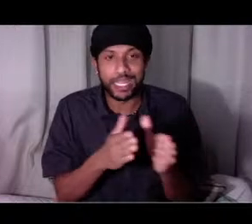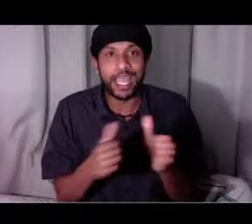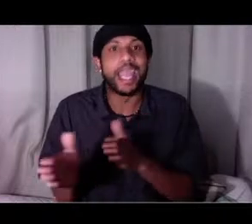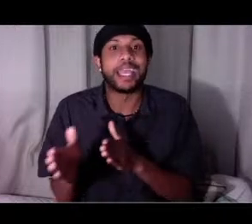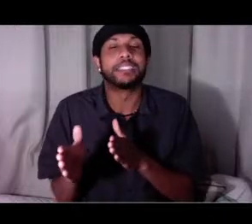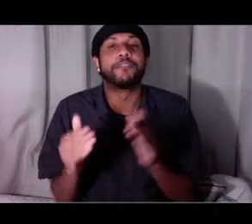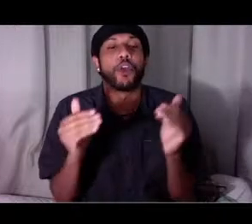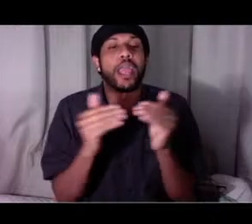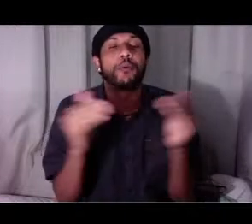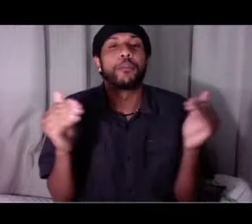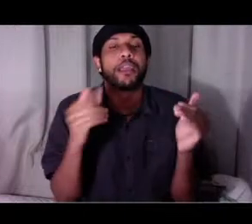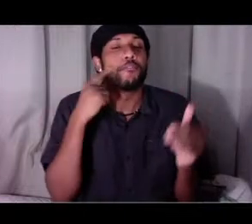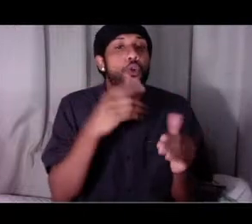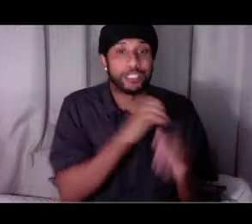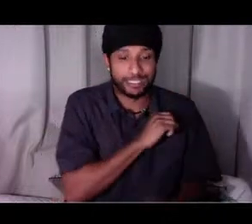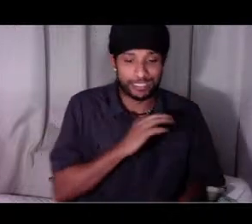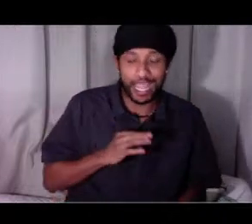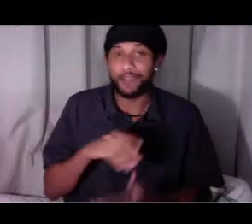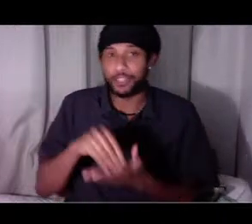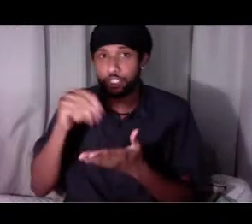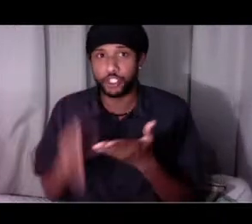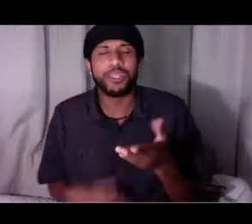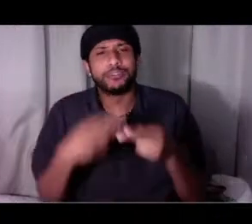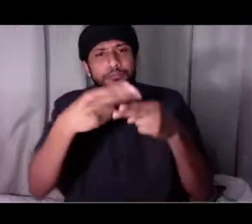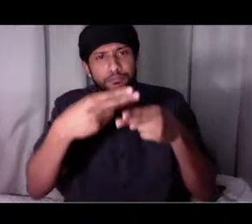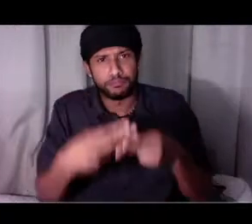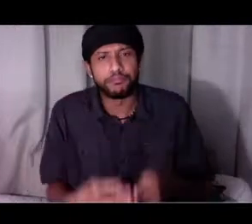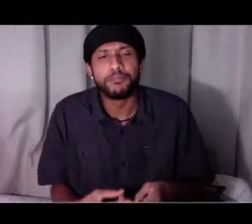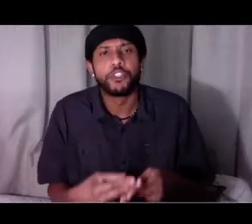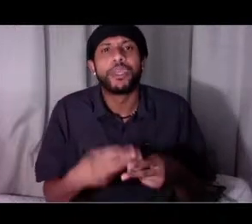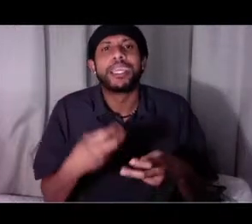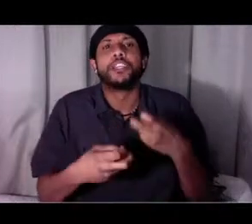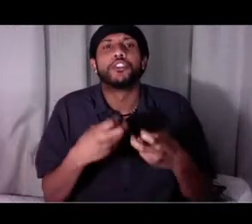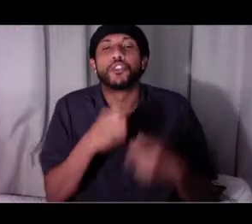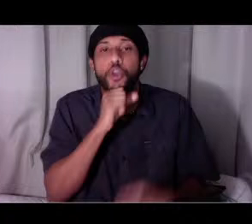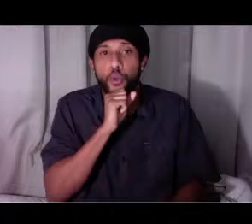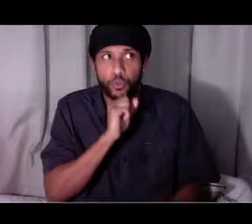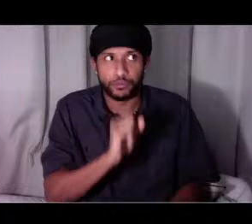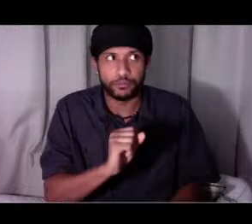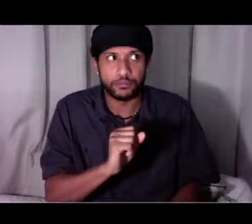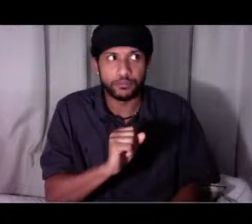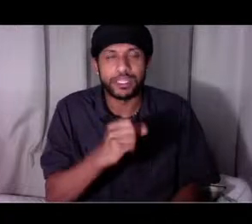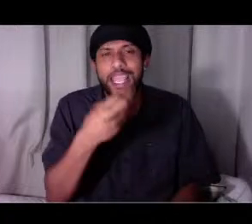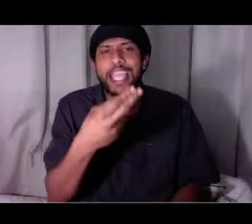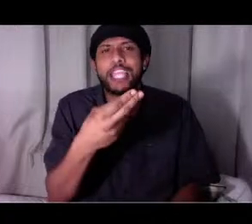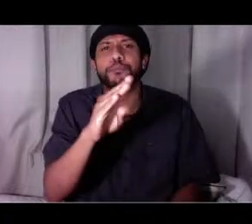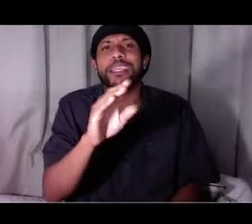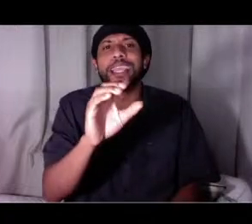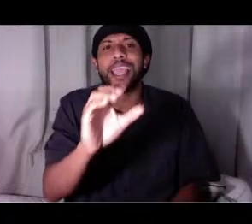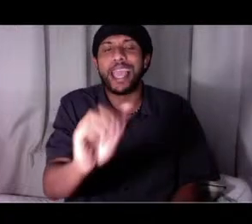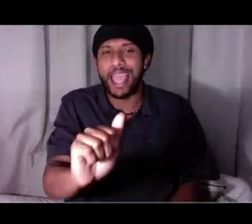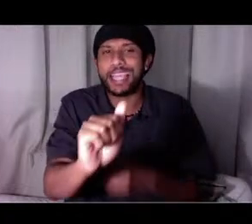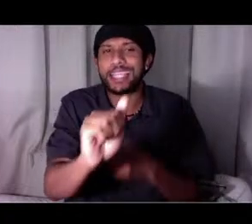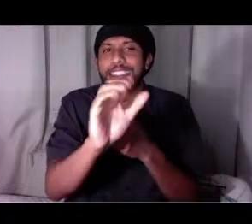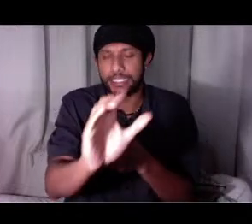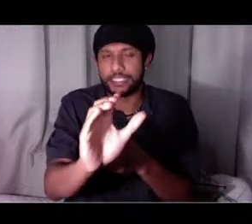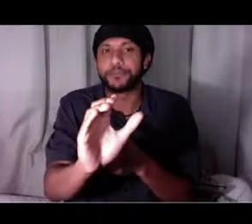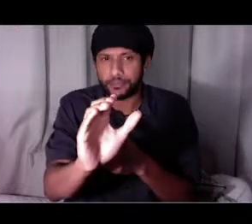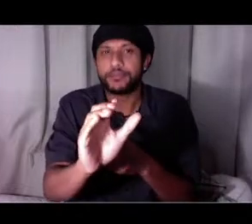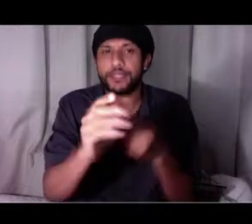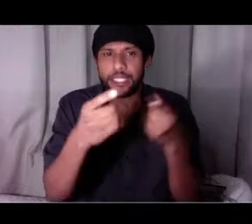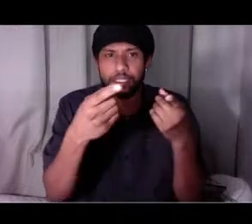manner for staff or students to name a few issues old hbac that FS into that falls into disrepair